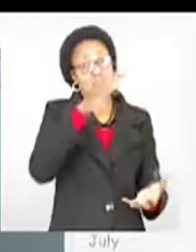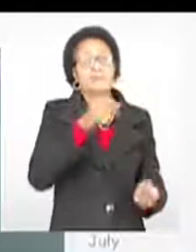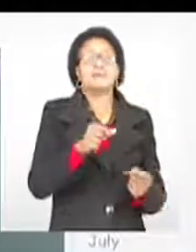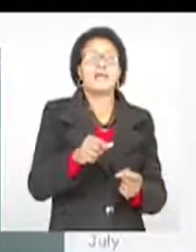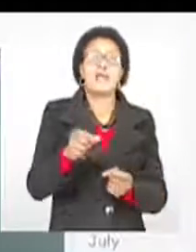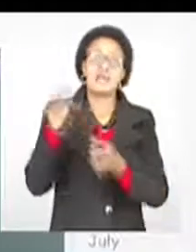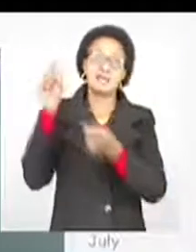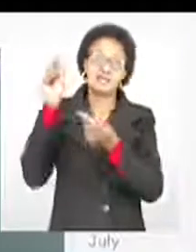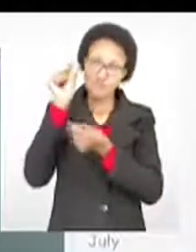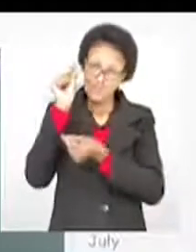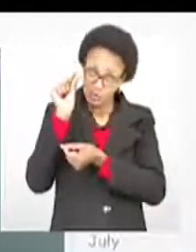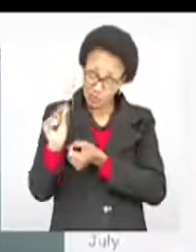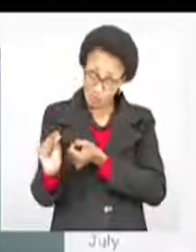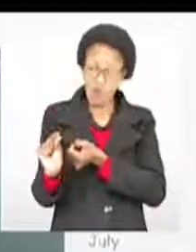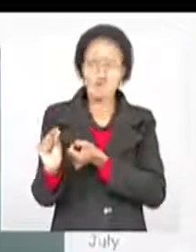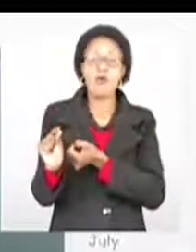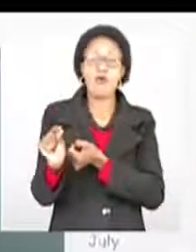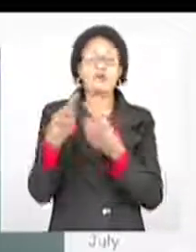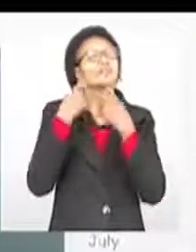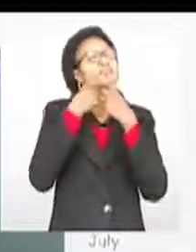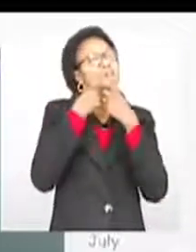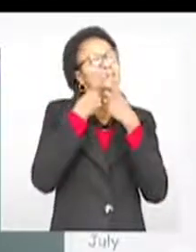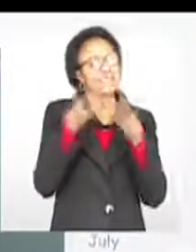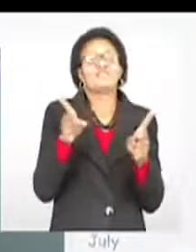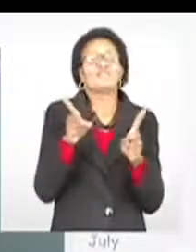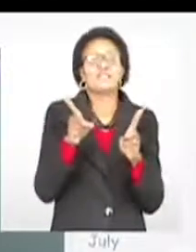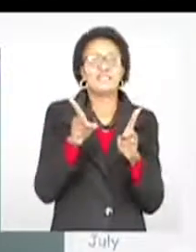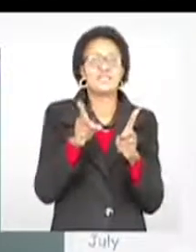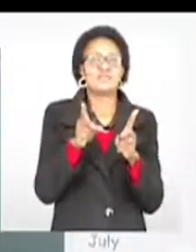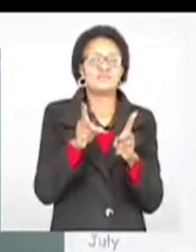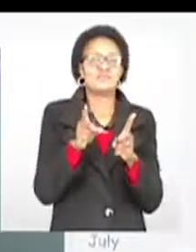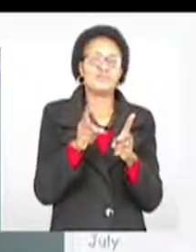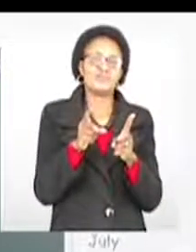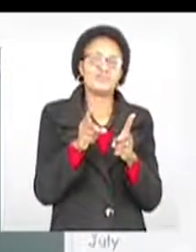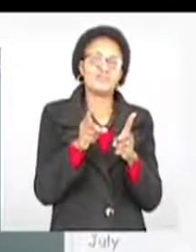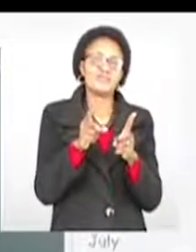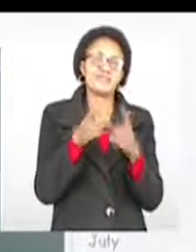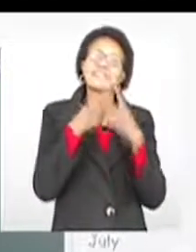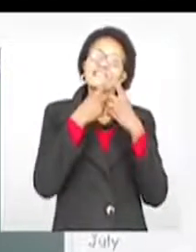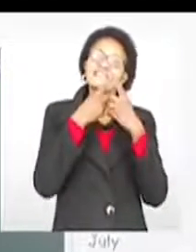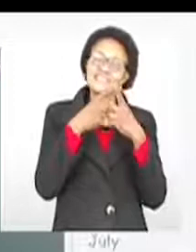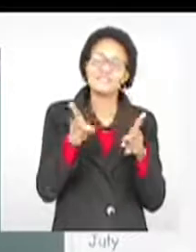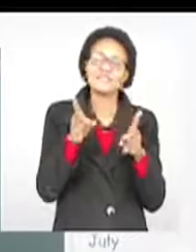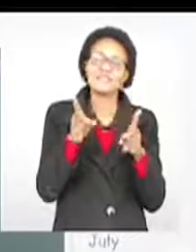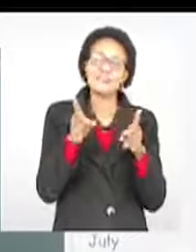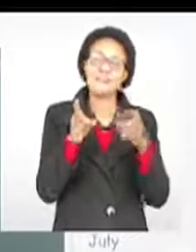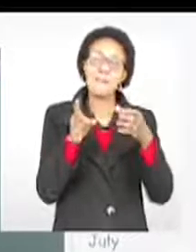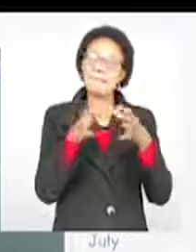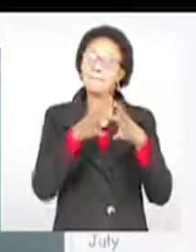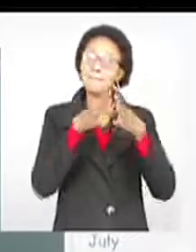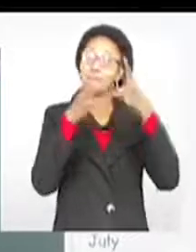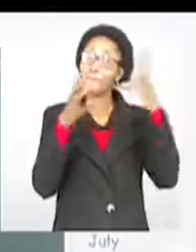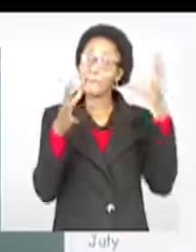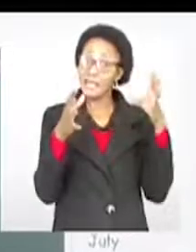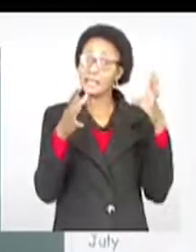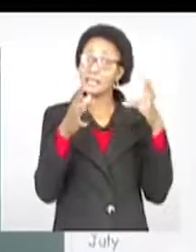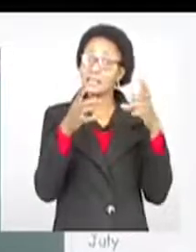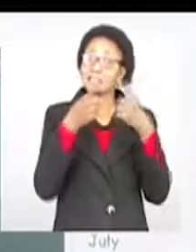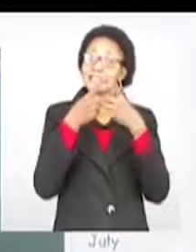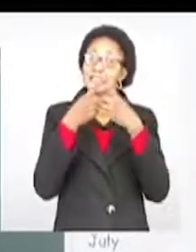Big and small. So the opposite of big